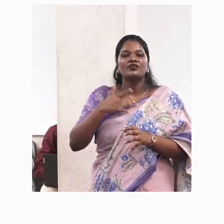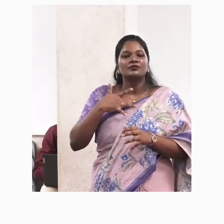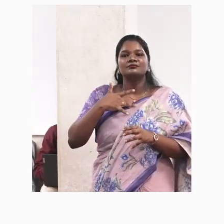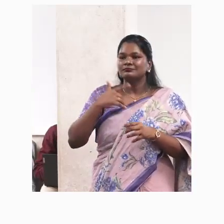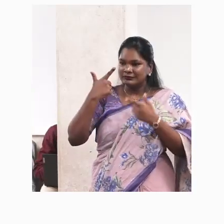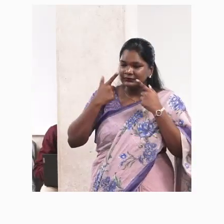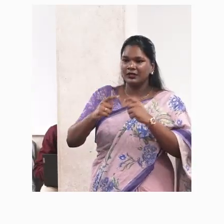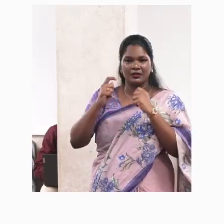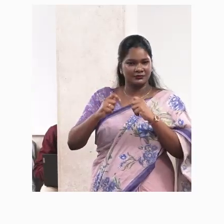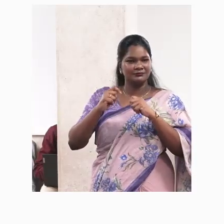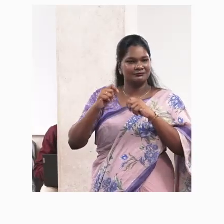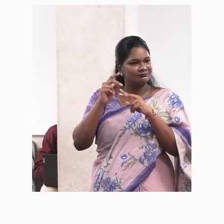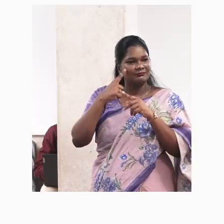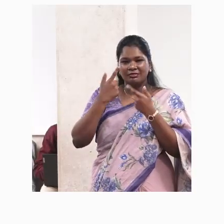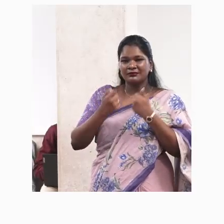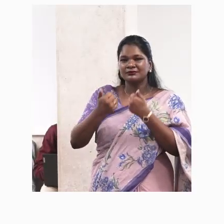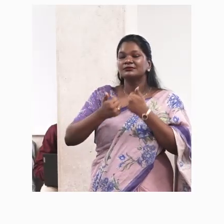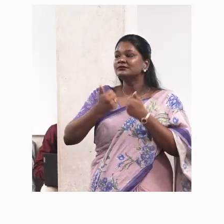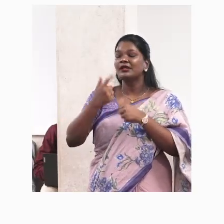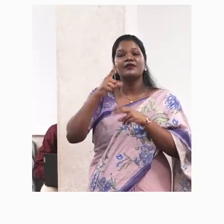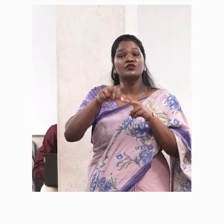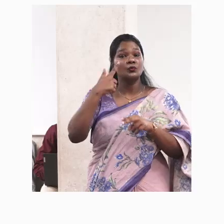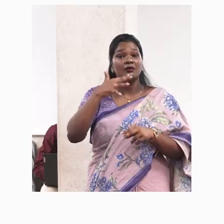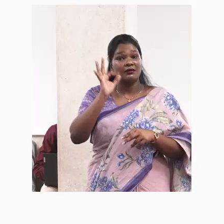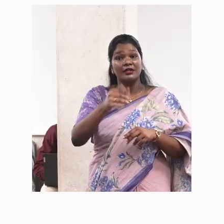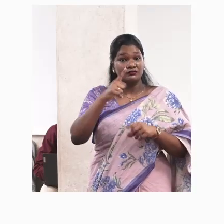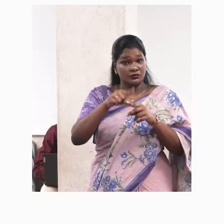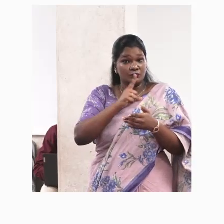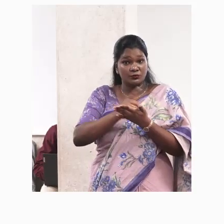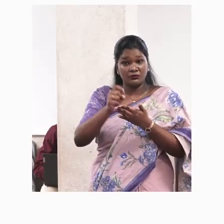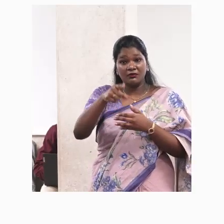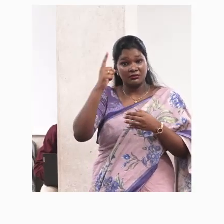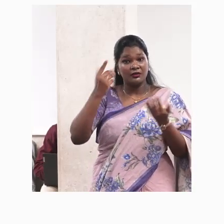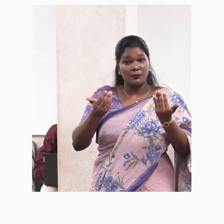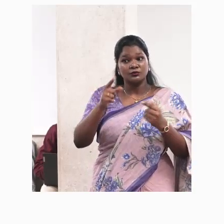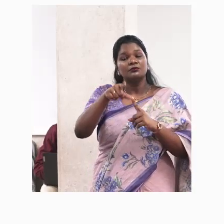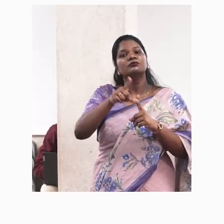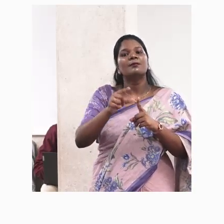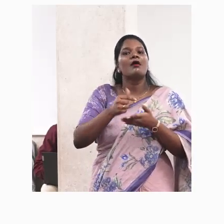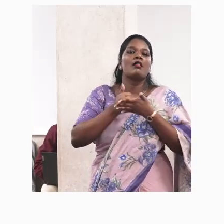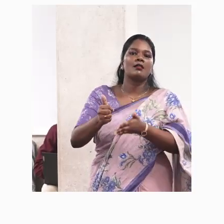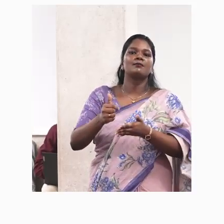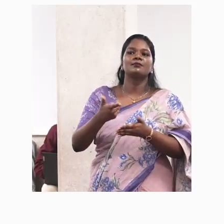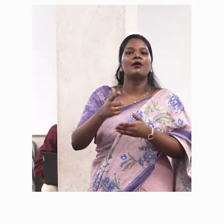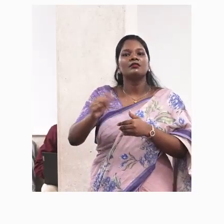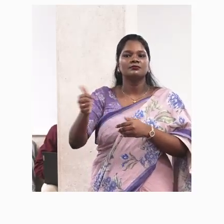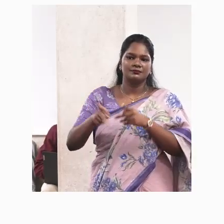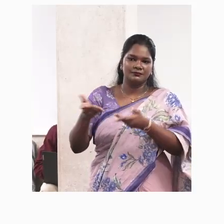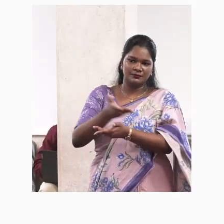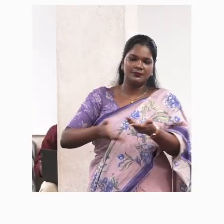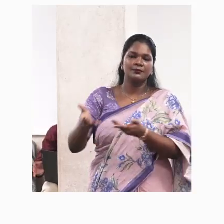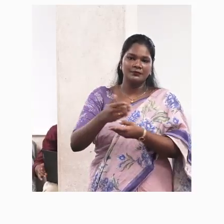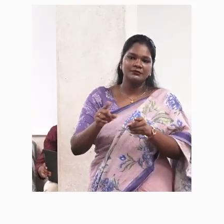to yourself if this you really sincerely think that could be of some help for the other person. Many